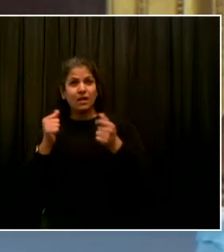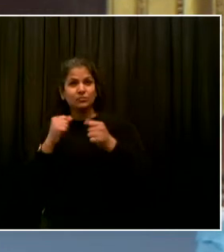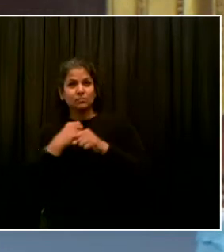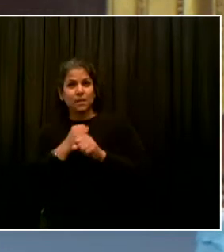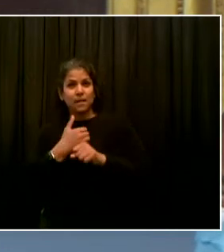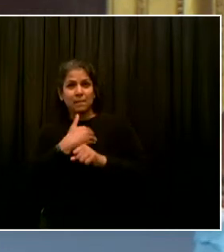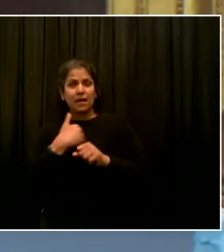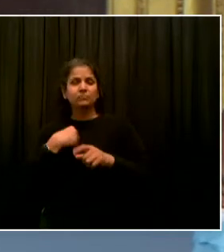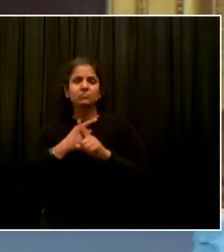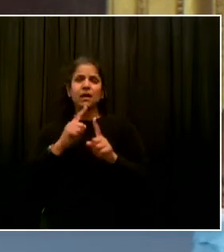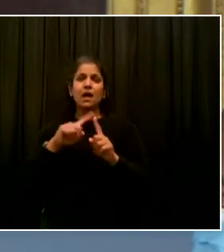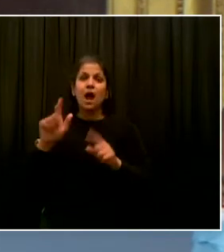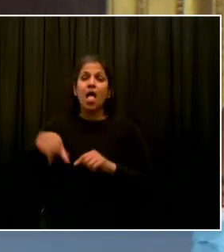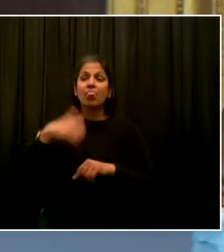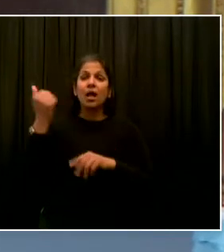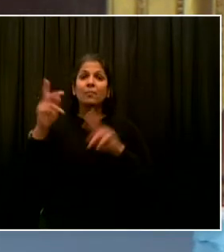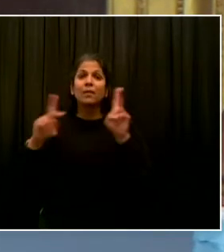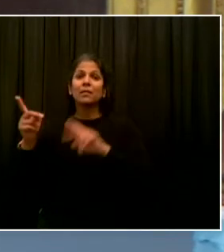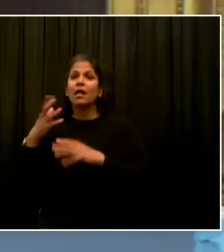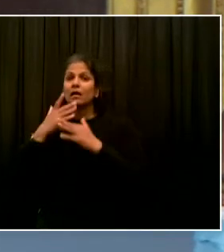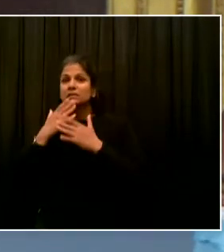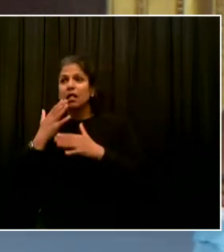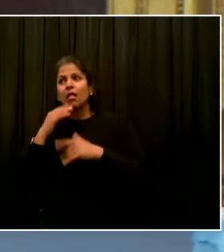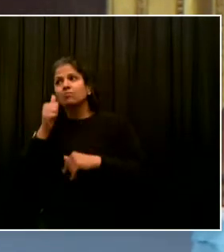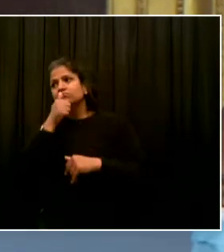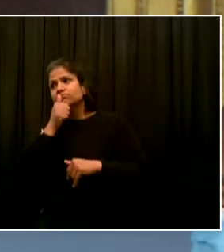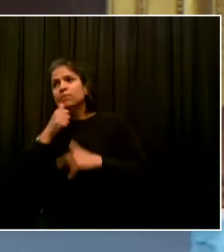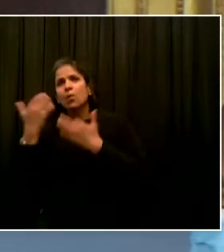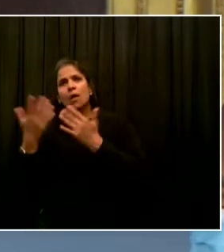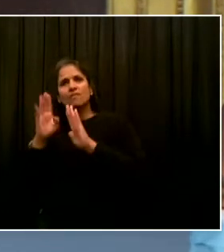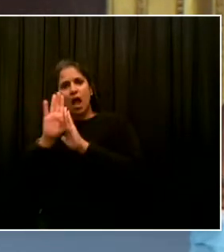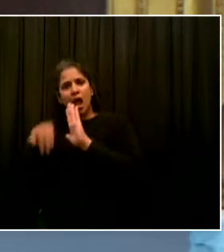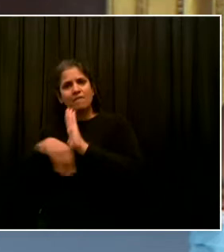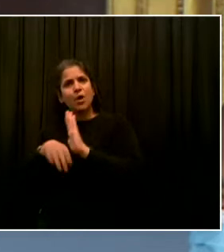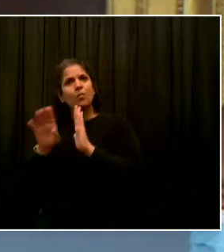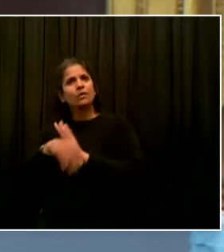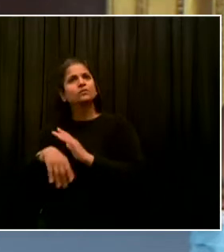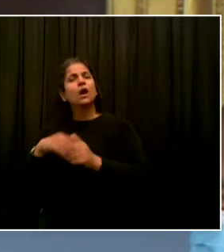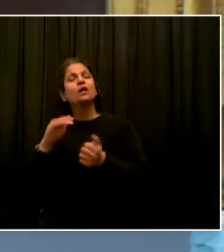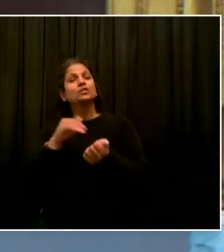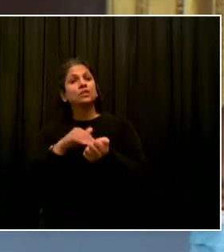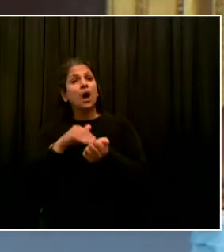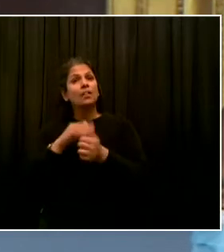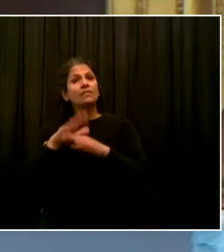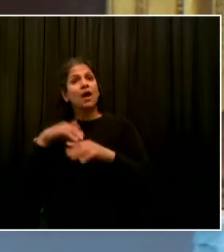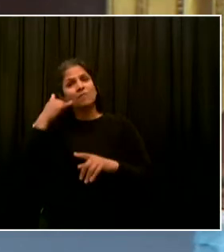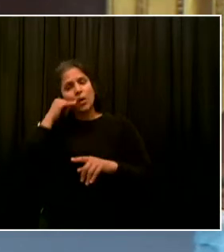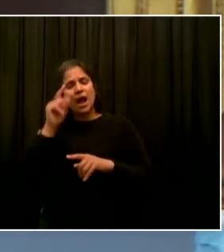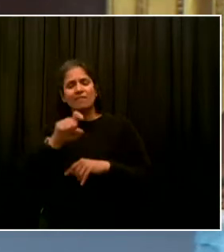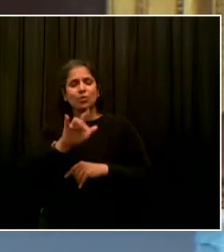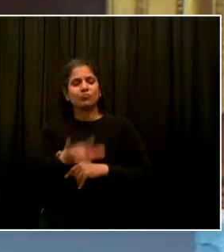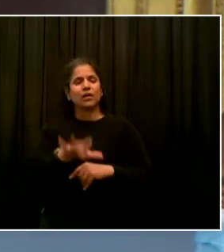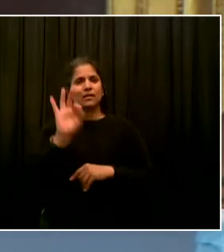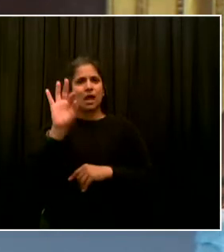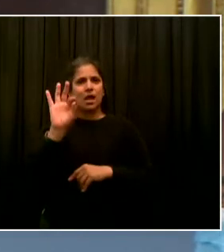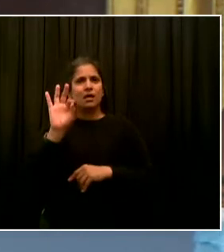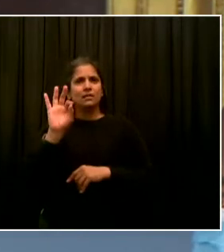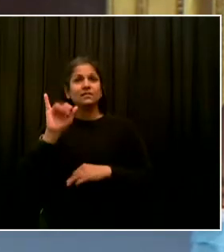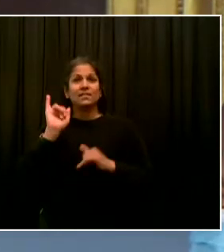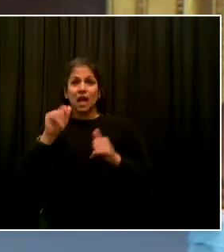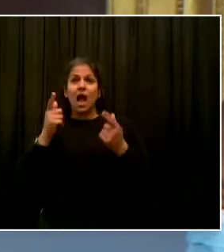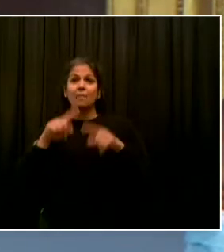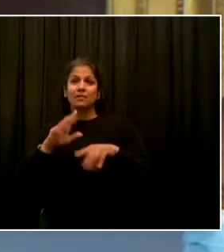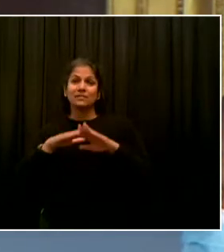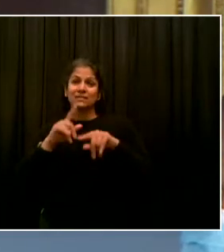hour to get through to a doctor on the phone through that platform by pressing 9. That can happen depending on what time of day you call, the same as if you go to the emergency